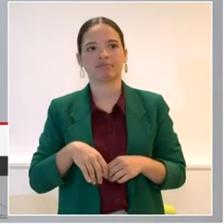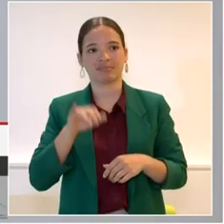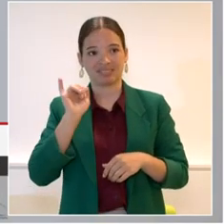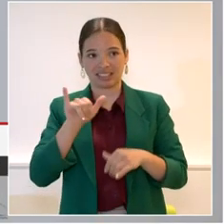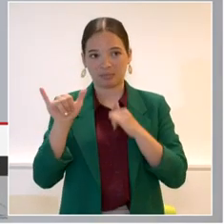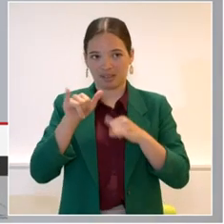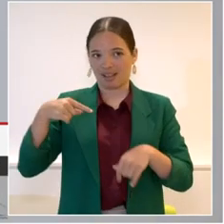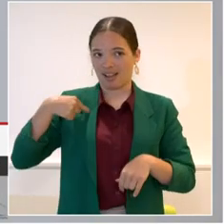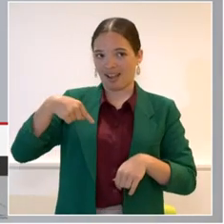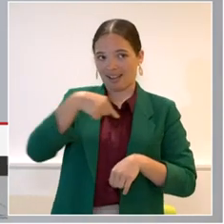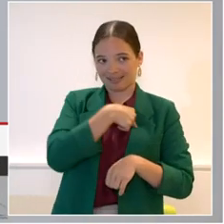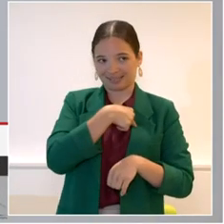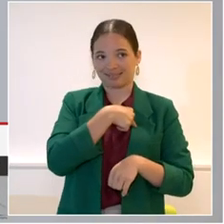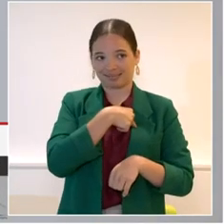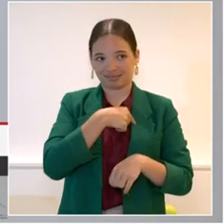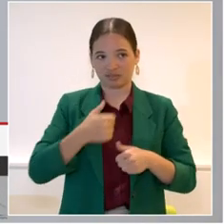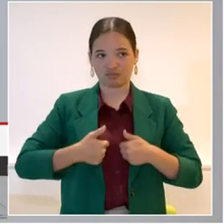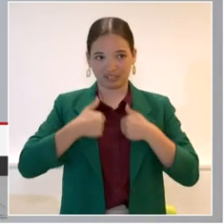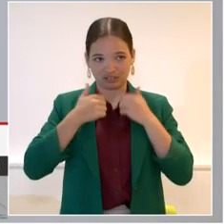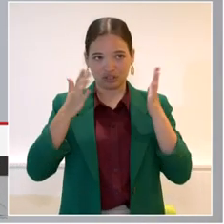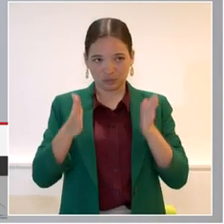residents expect.